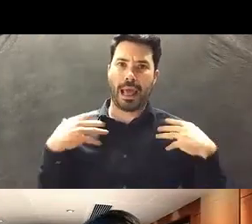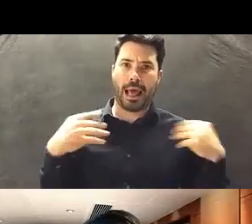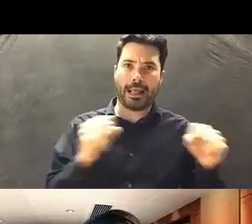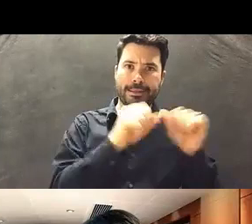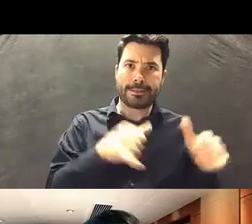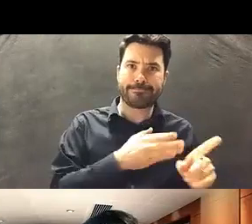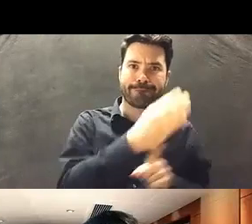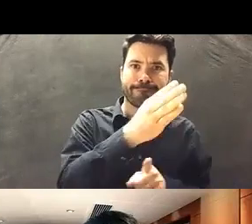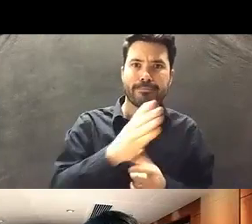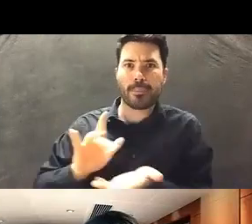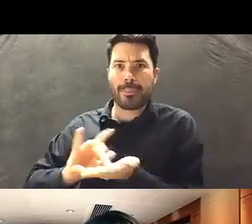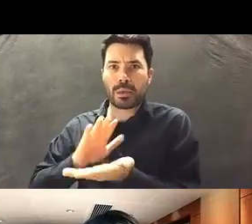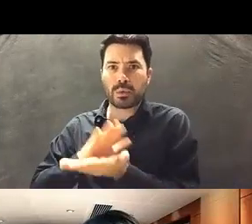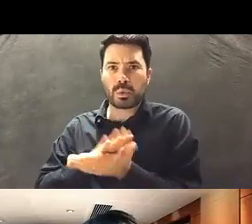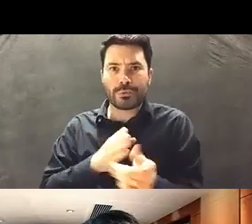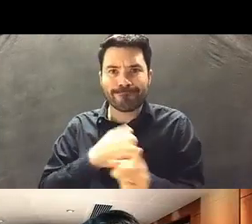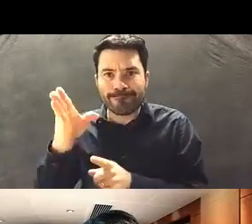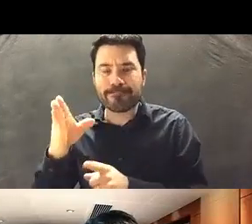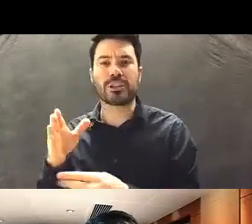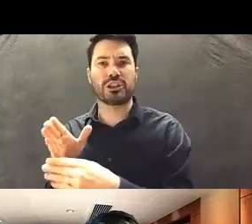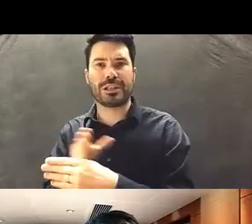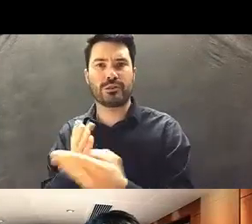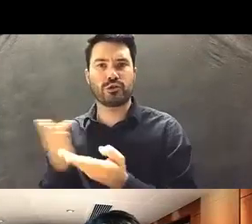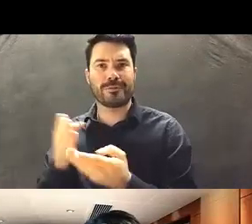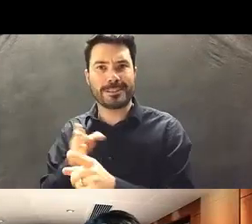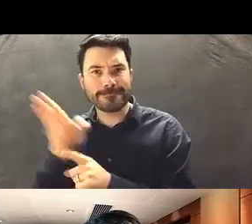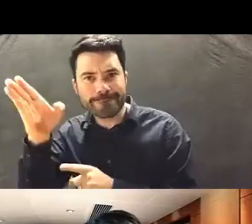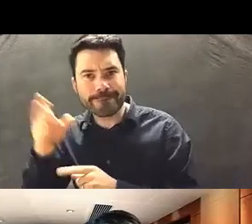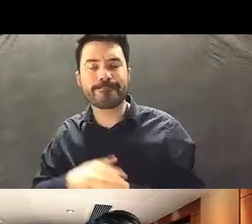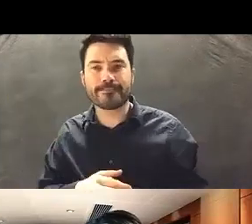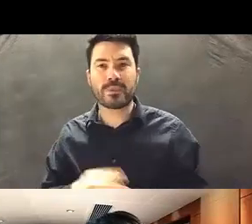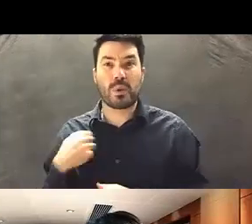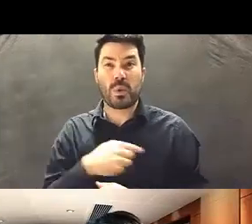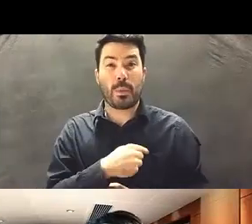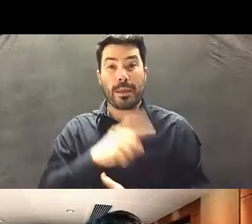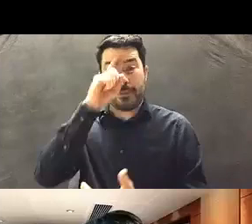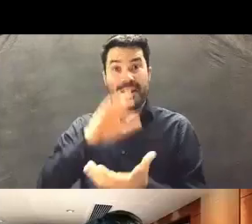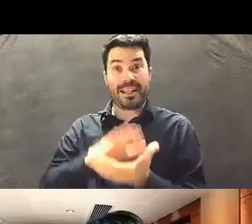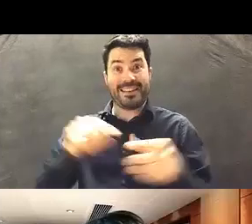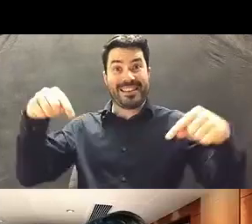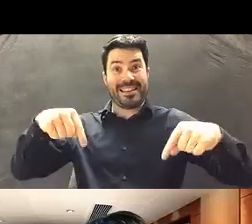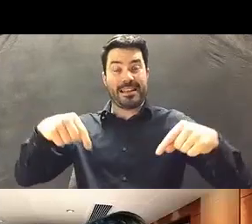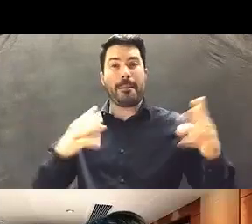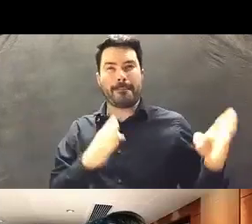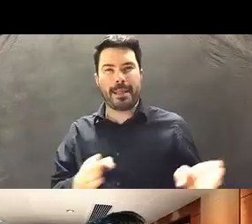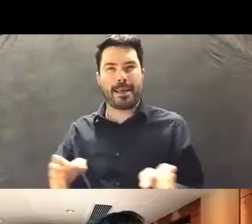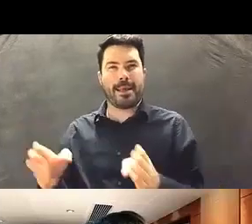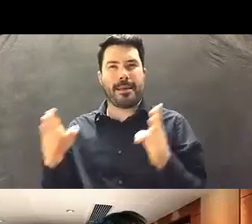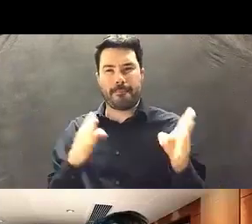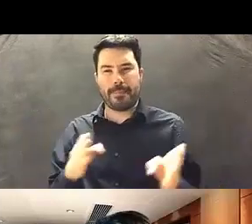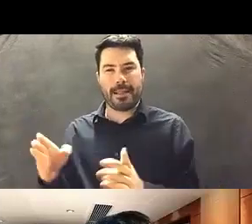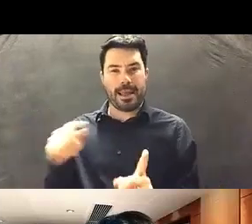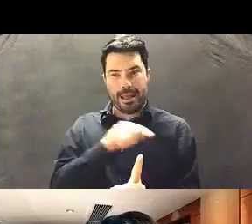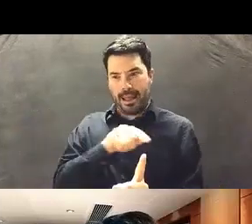as for shared services. Together, we believe that the evolving plan that we're laying out will address